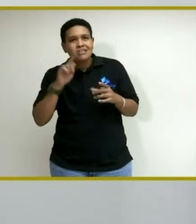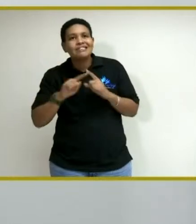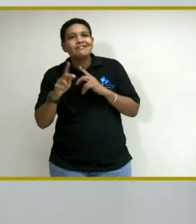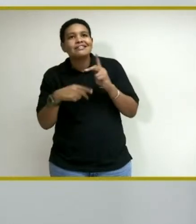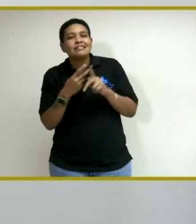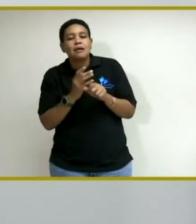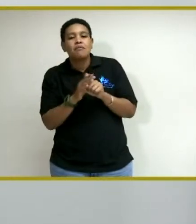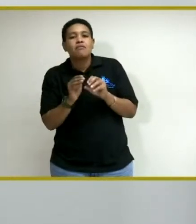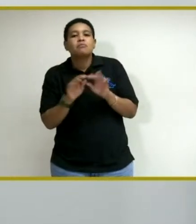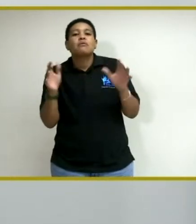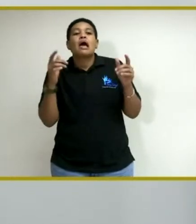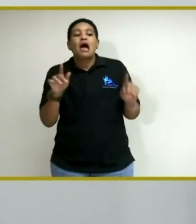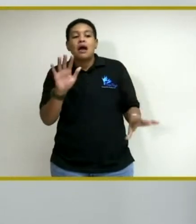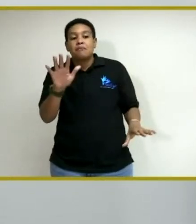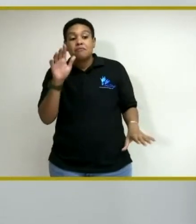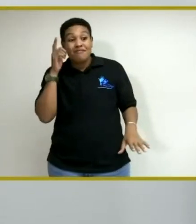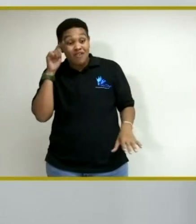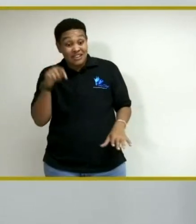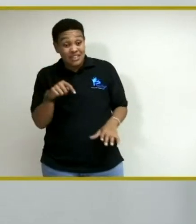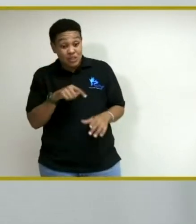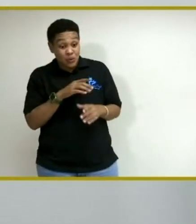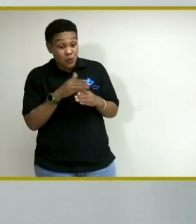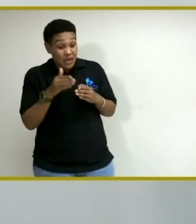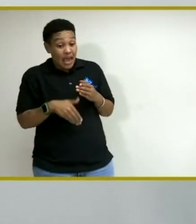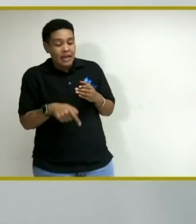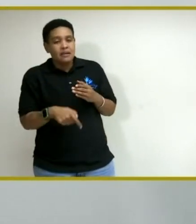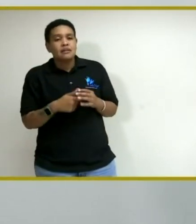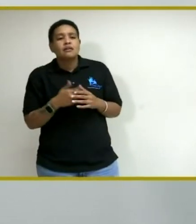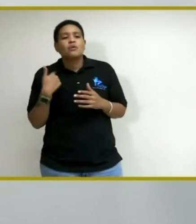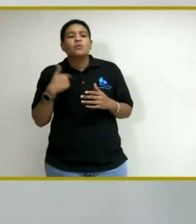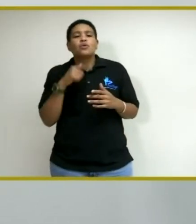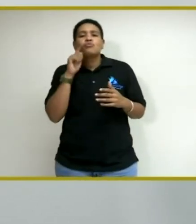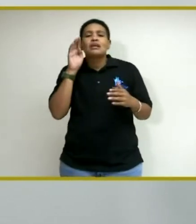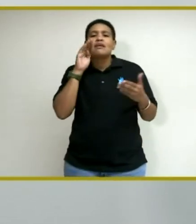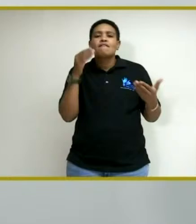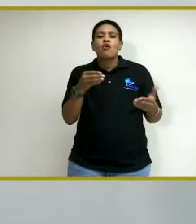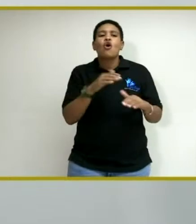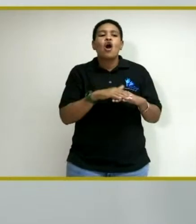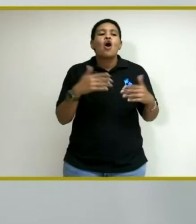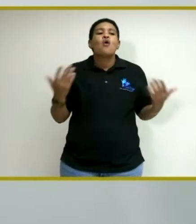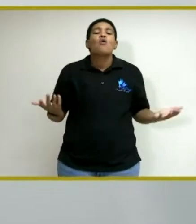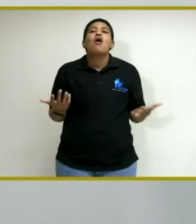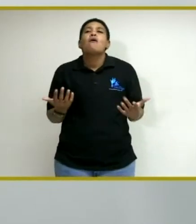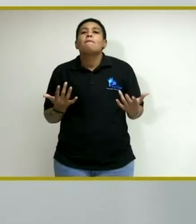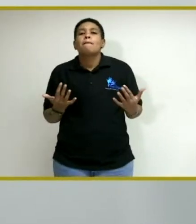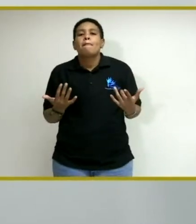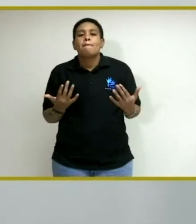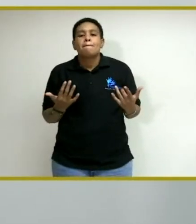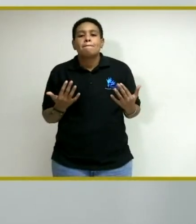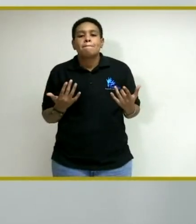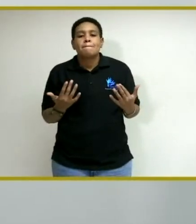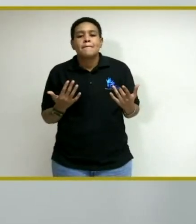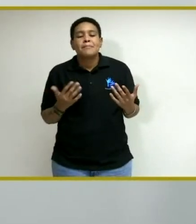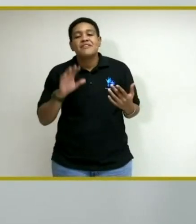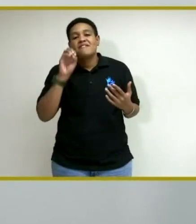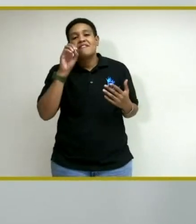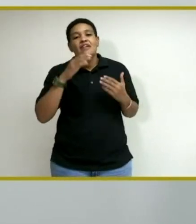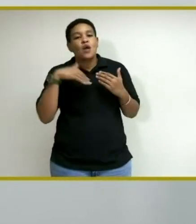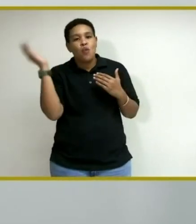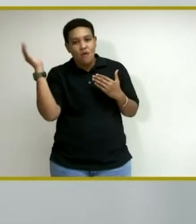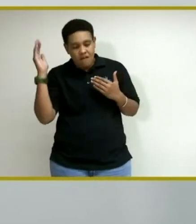What we have said is that for this weekend, we are focusing on 50 and